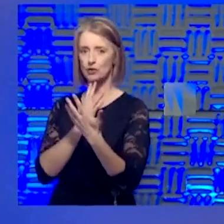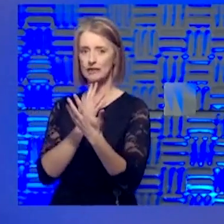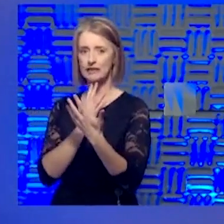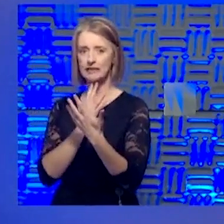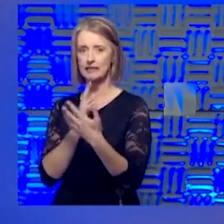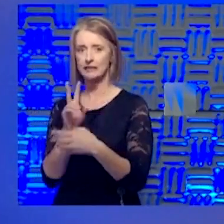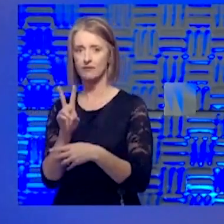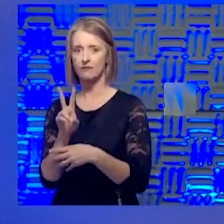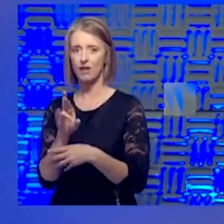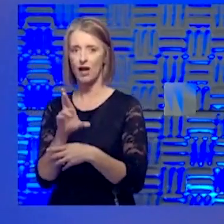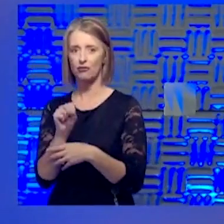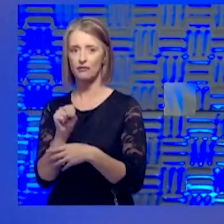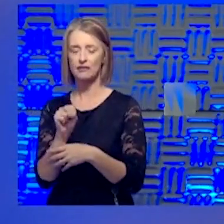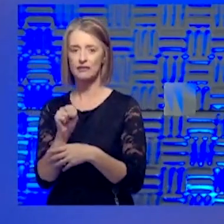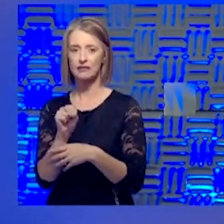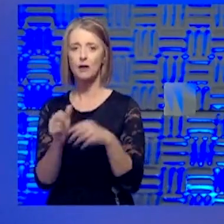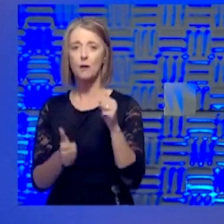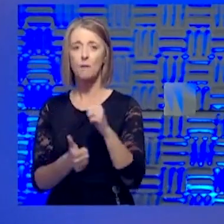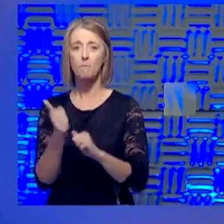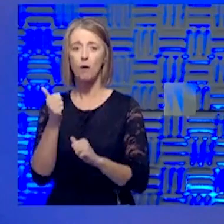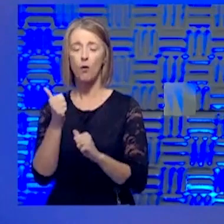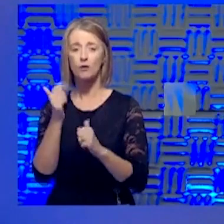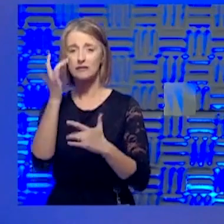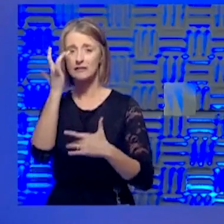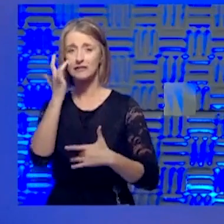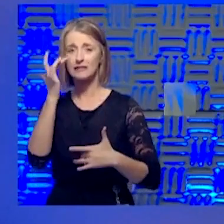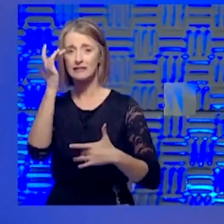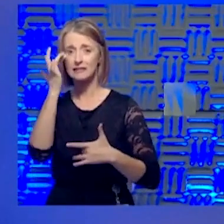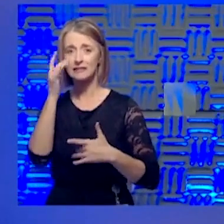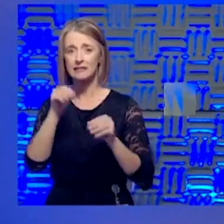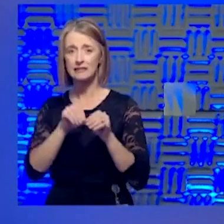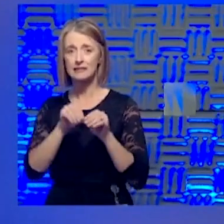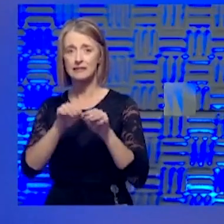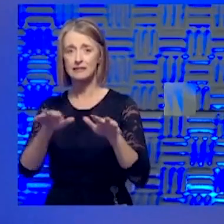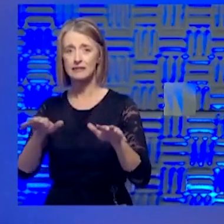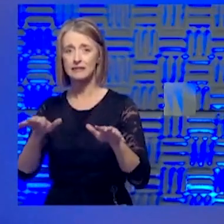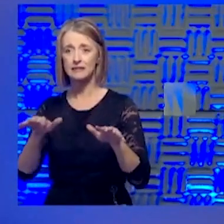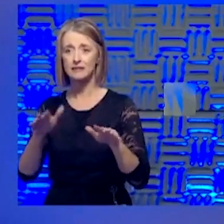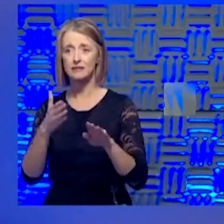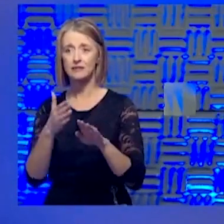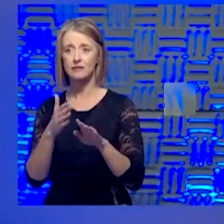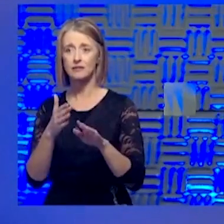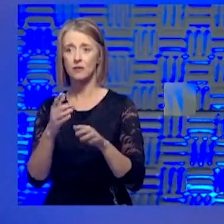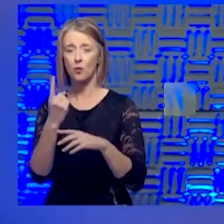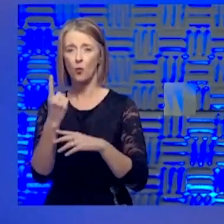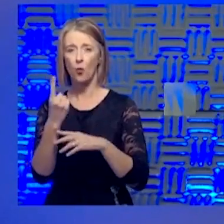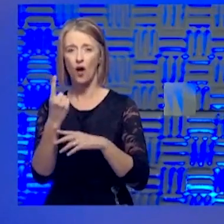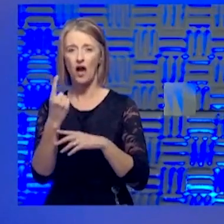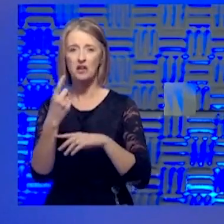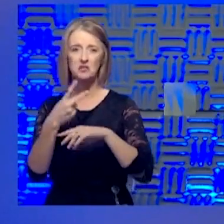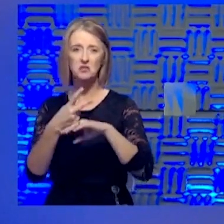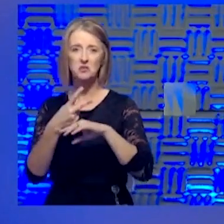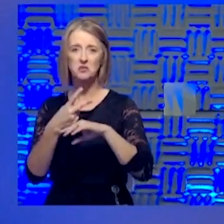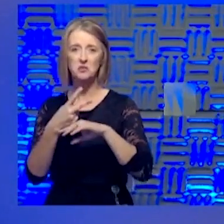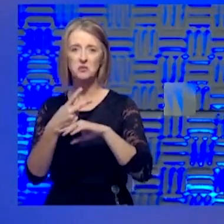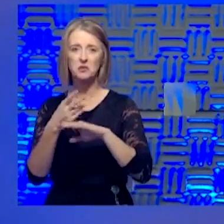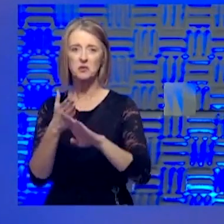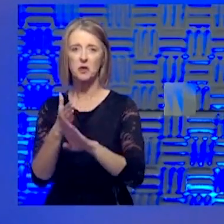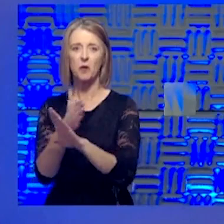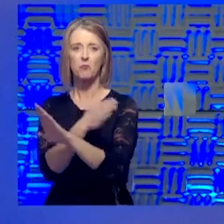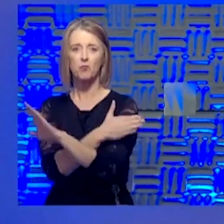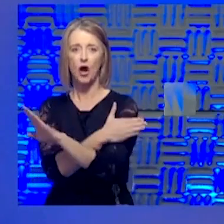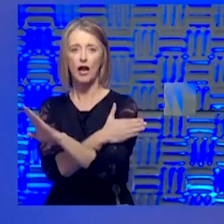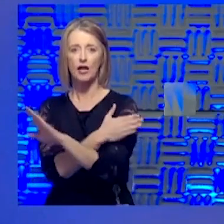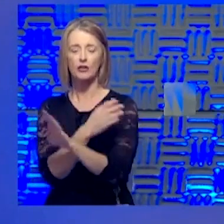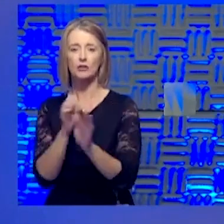this virus, you are probably most infectious and most at risk of spreading it to other people 1 to 2, maybe even a couple more days prior